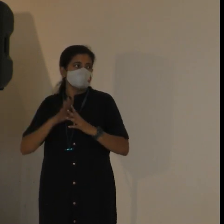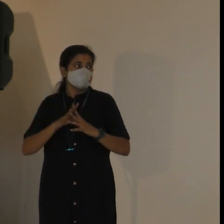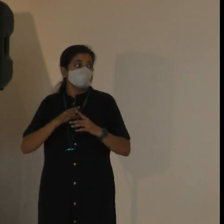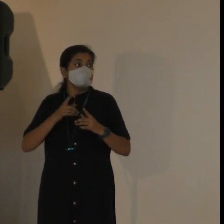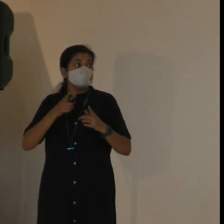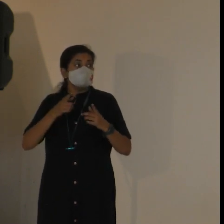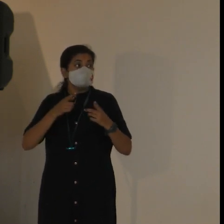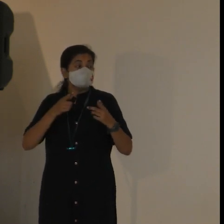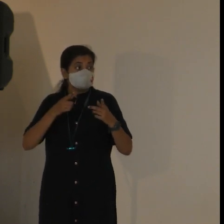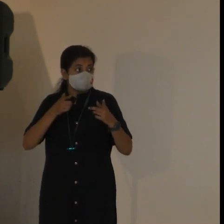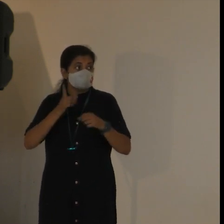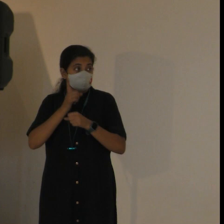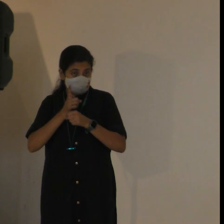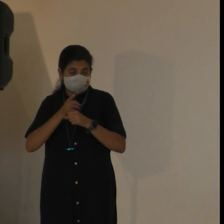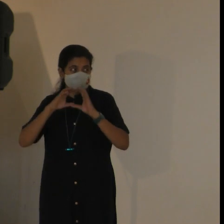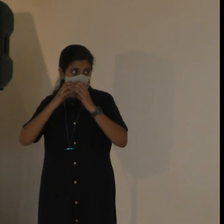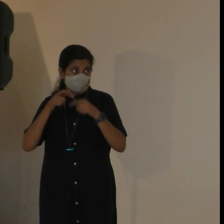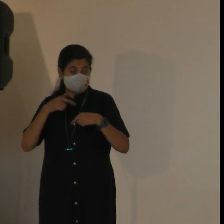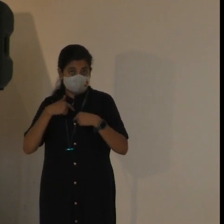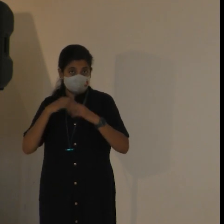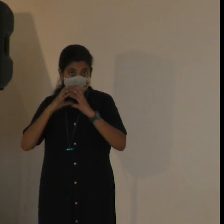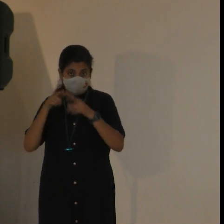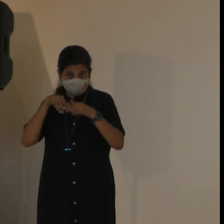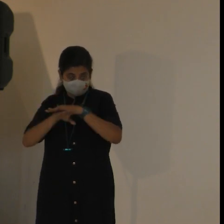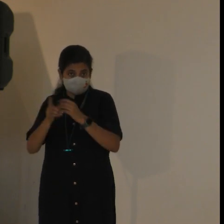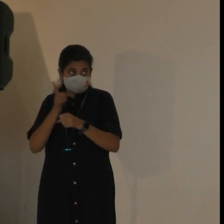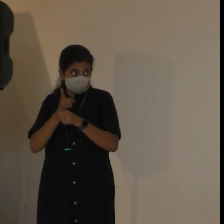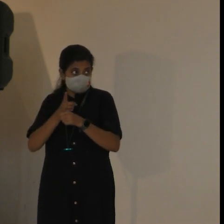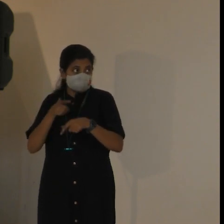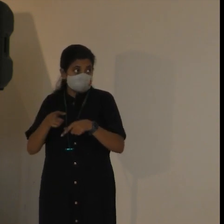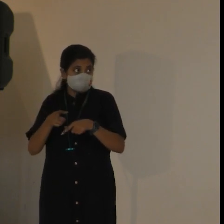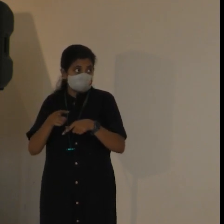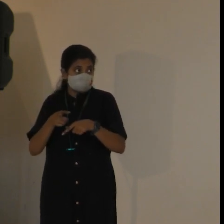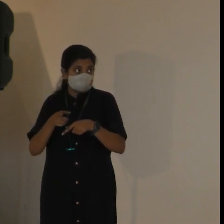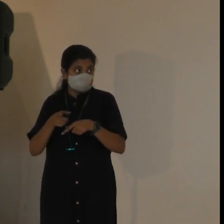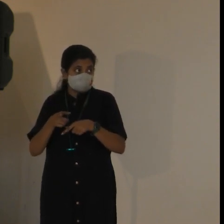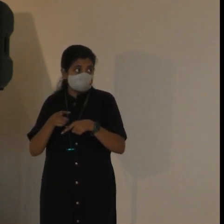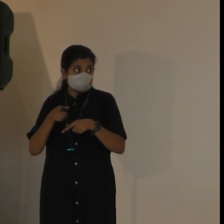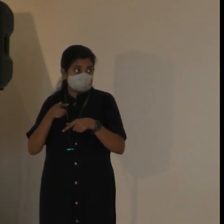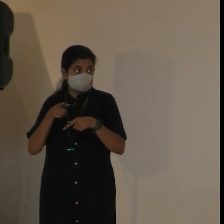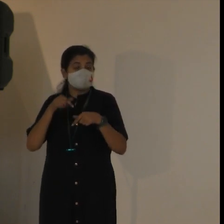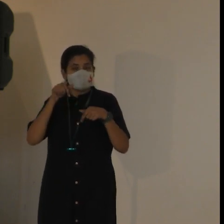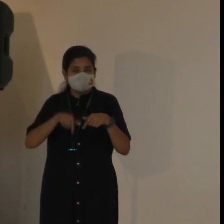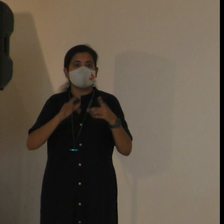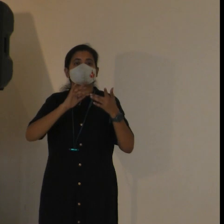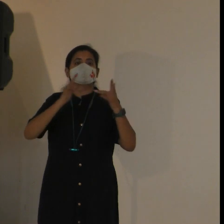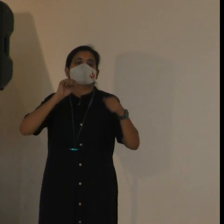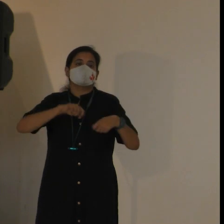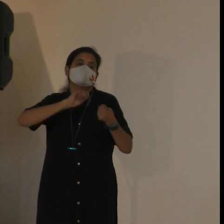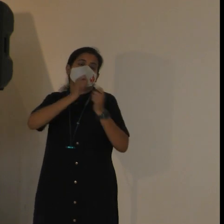the transition from teaching in a classroom for me to now teach through